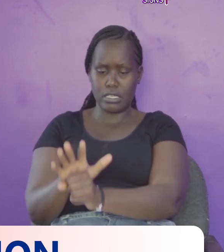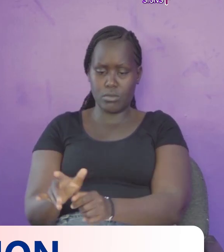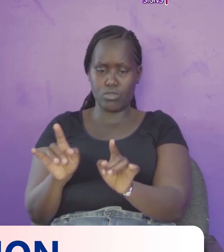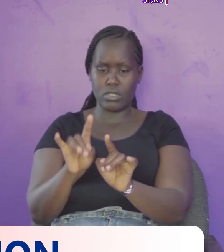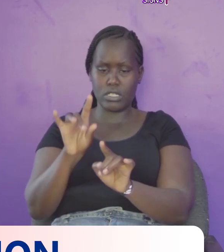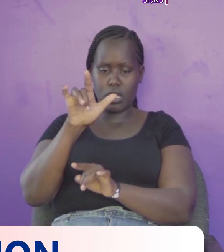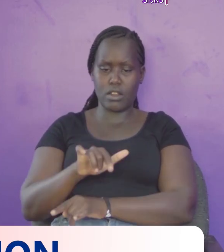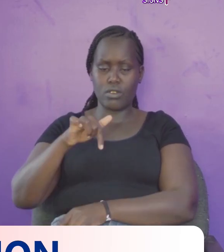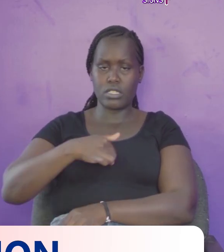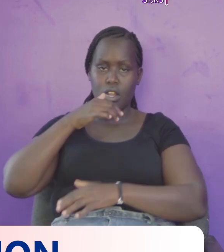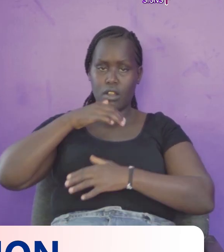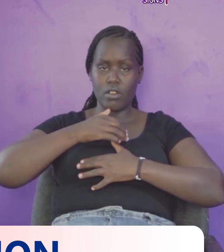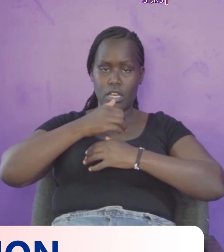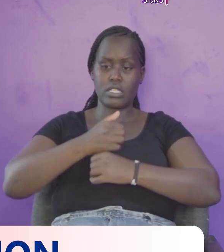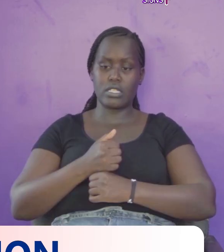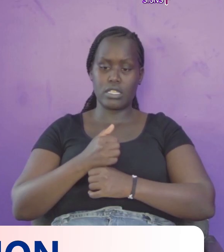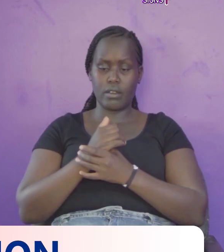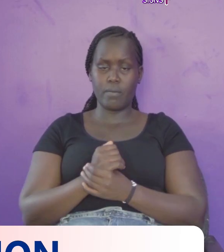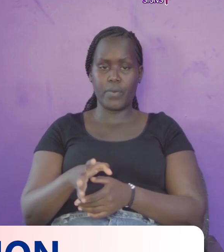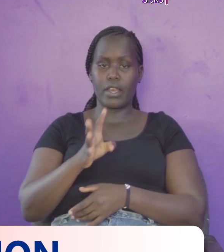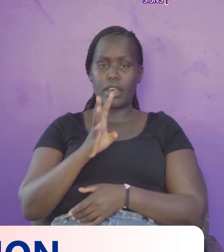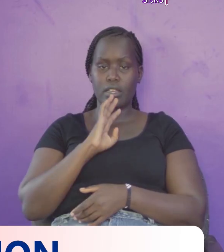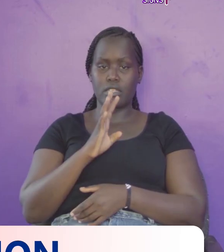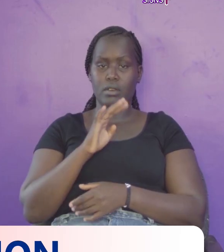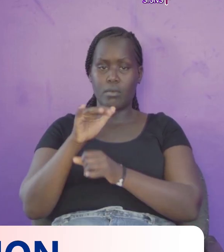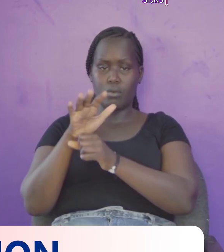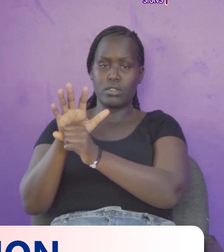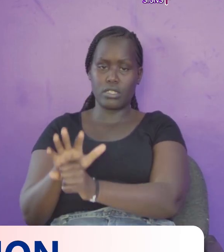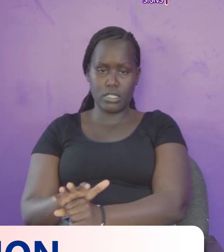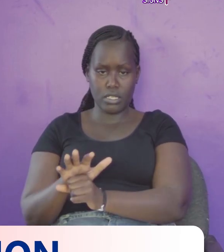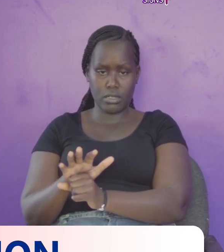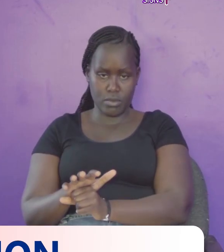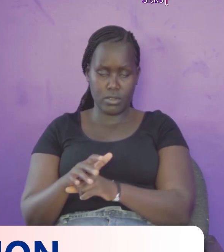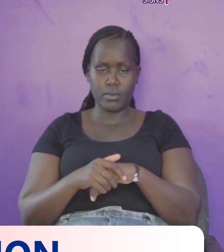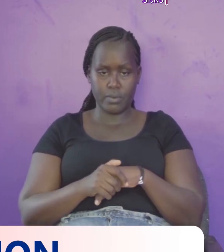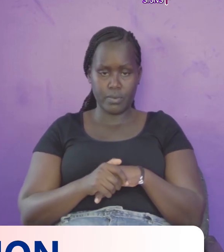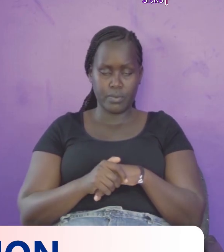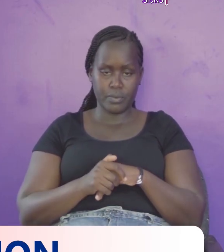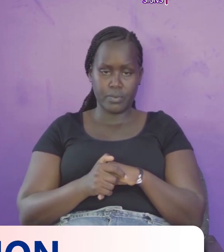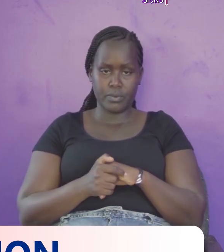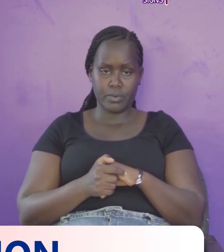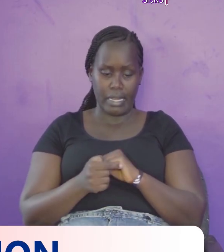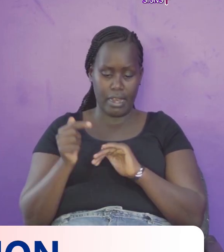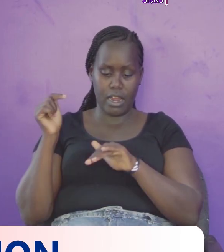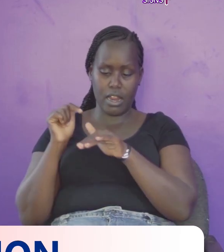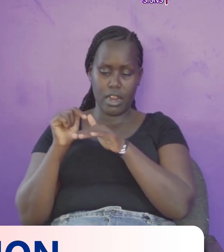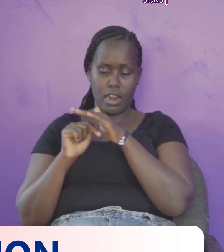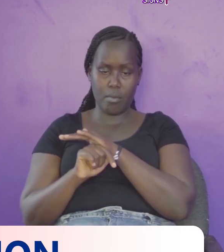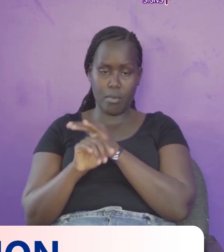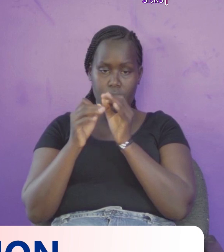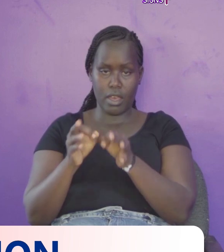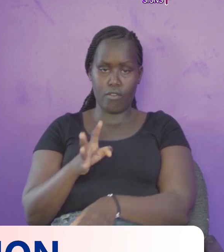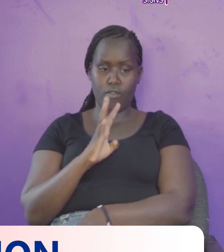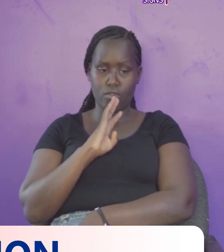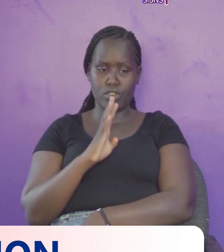particular Disabilities Day, when you talk of stigma and discrimination, Maureen, it is so deep. If you spoke